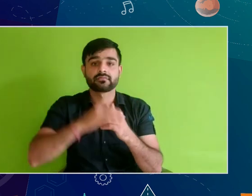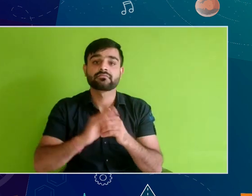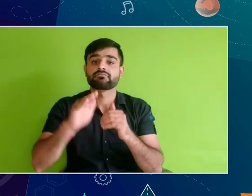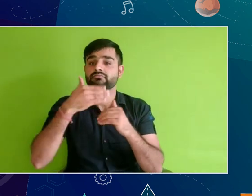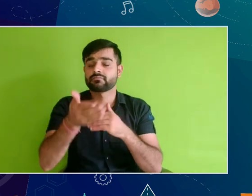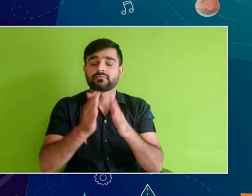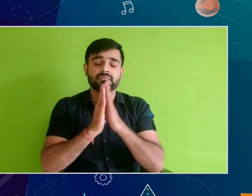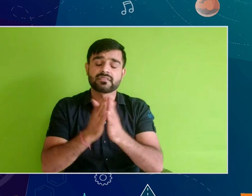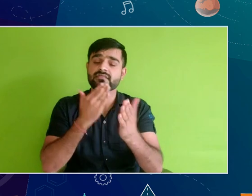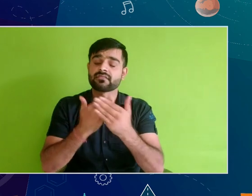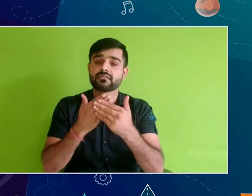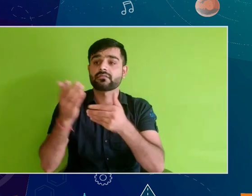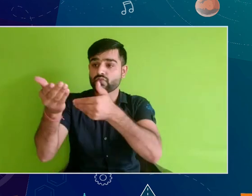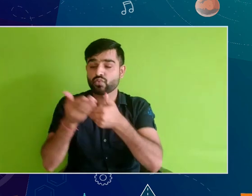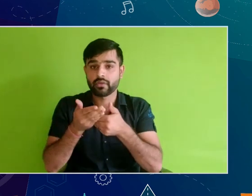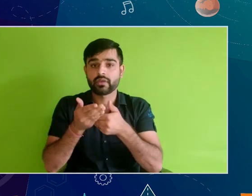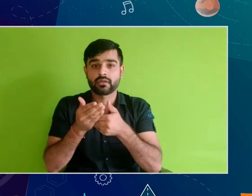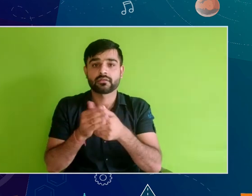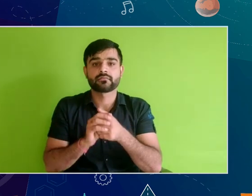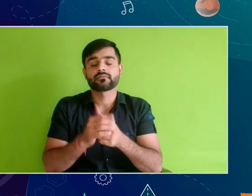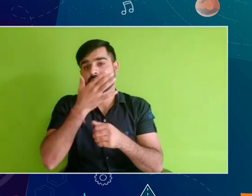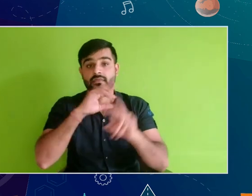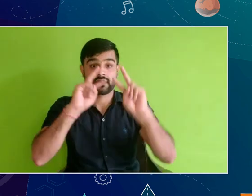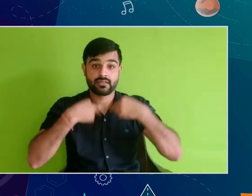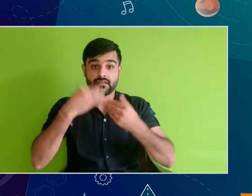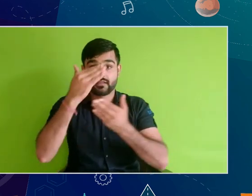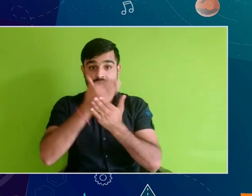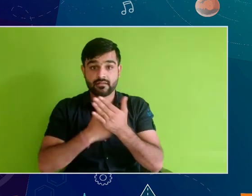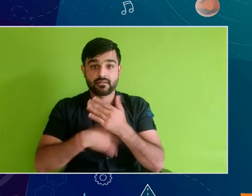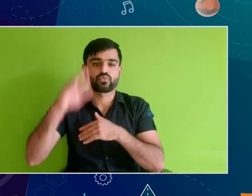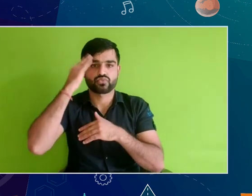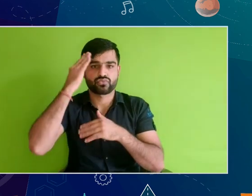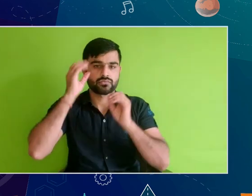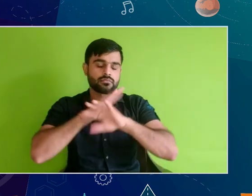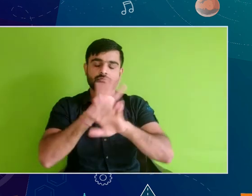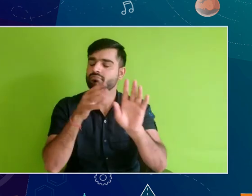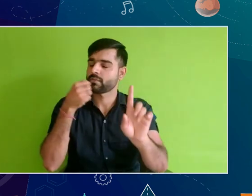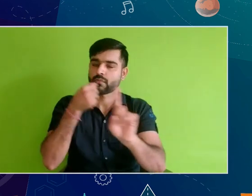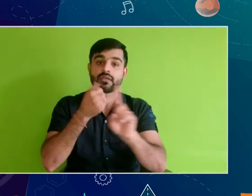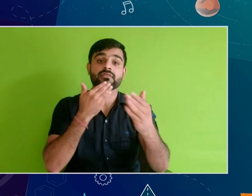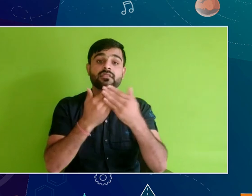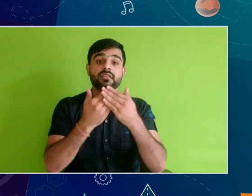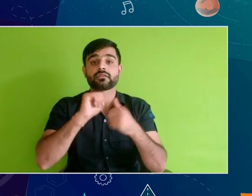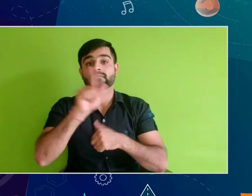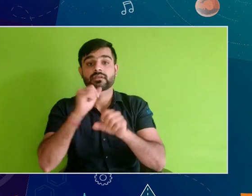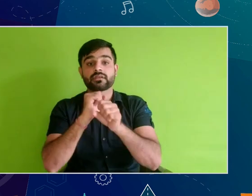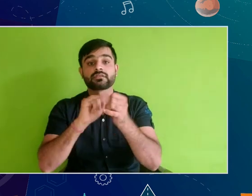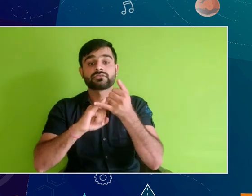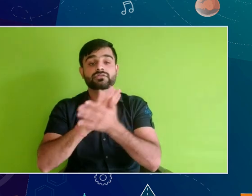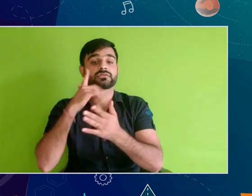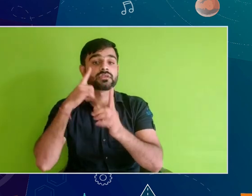our guests who enlightened our viewers with their immense knowledge and intellect. So thank you so much, Ms. Shilpa Gupta, for your valuable time